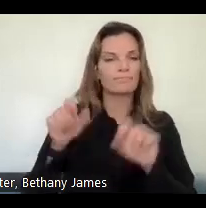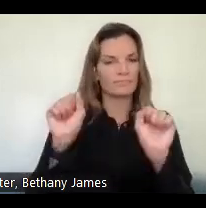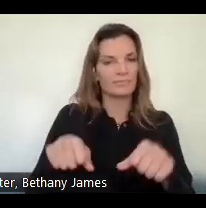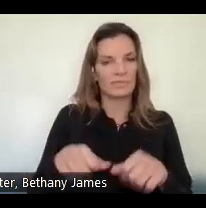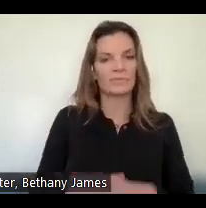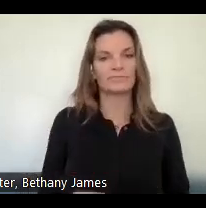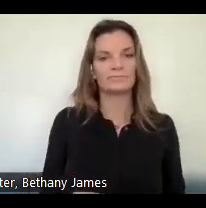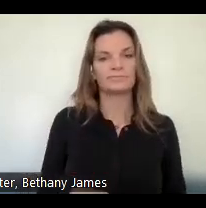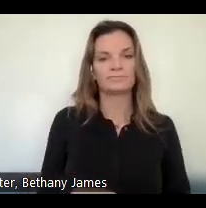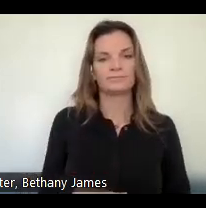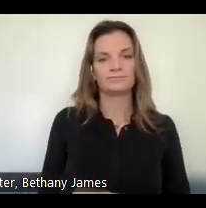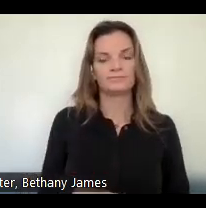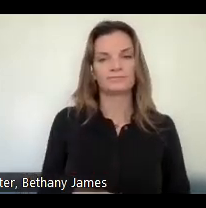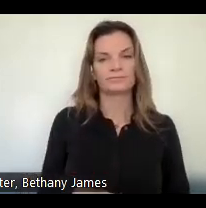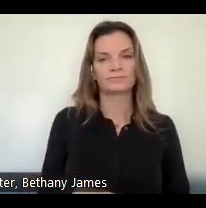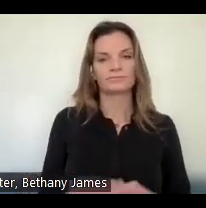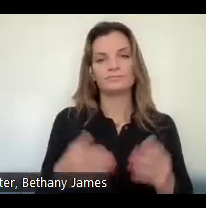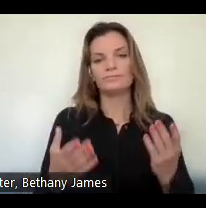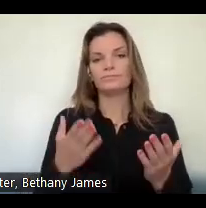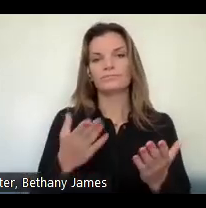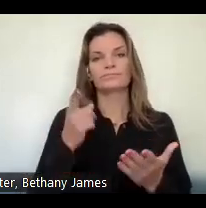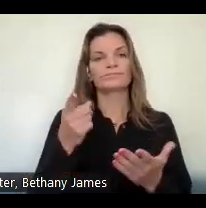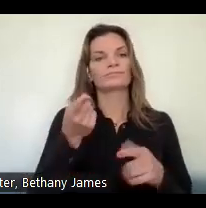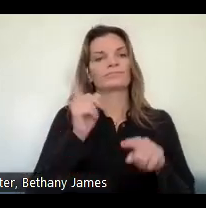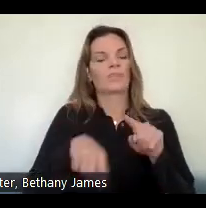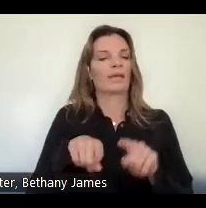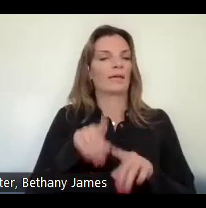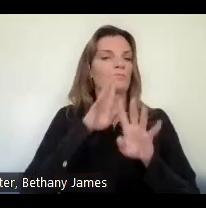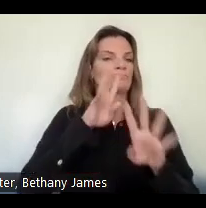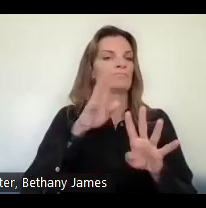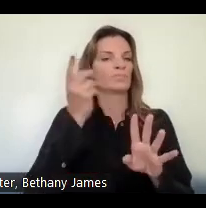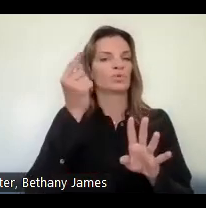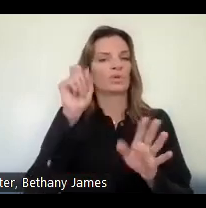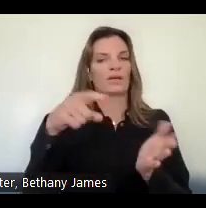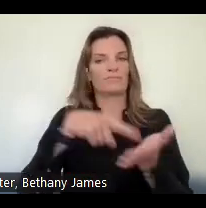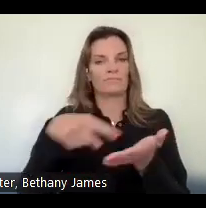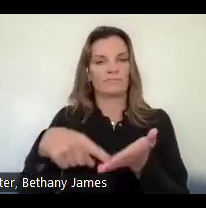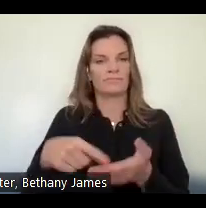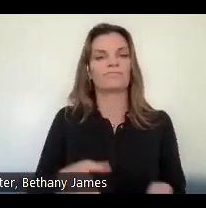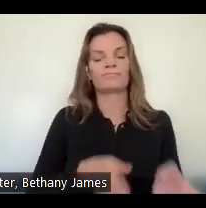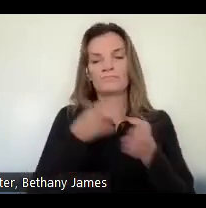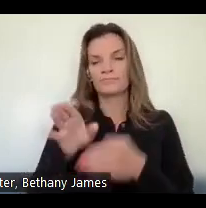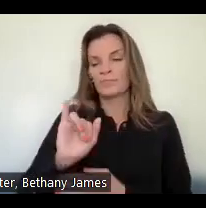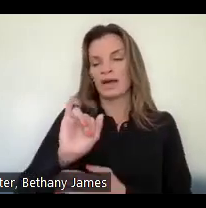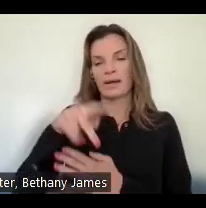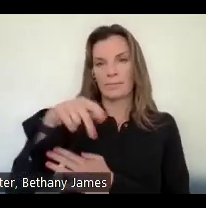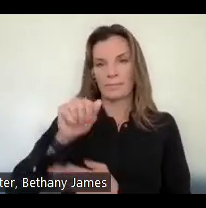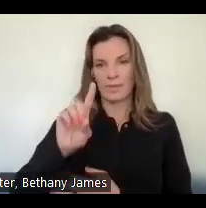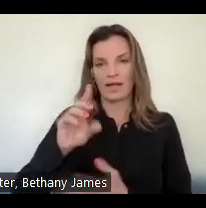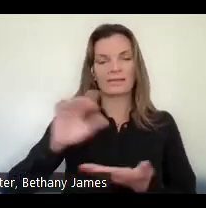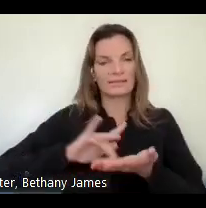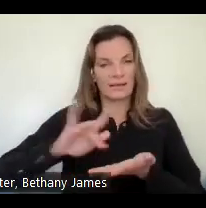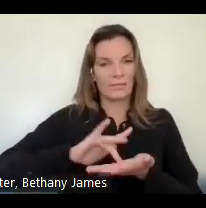for those individuals who may not have vocal language. iPads and tablets now